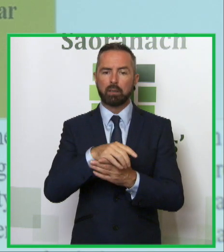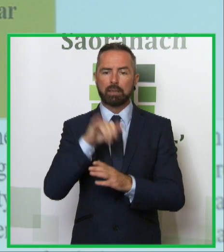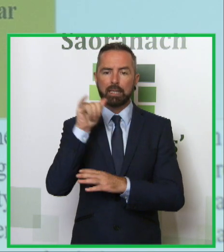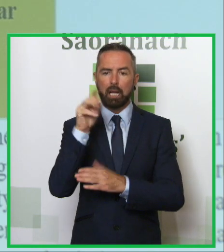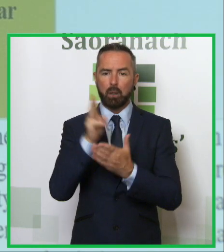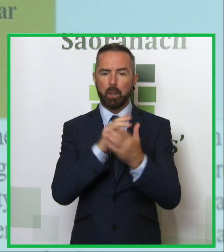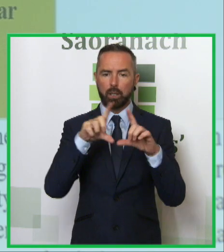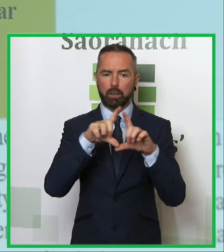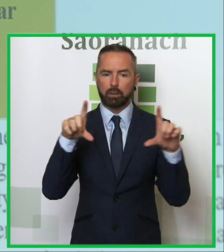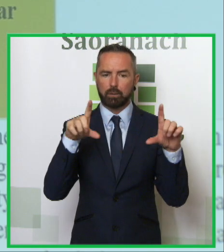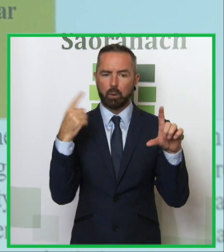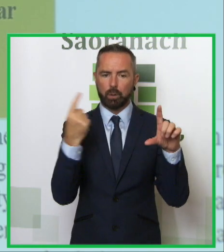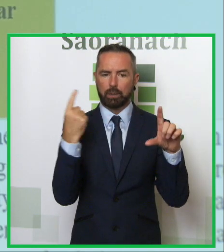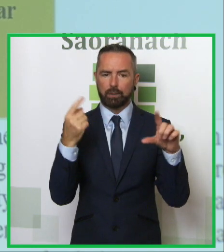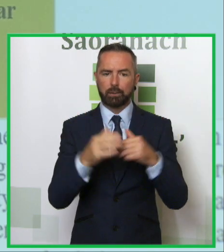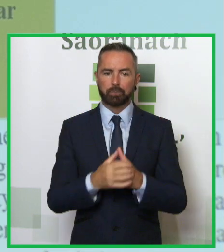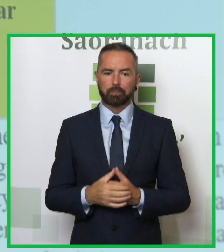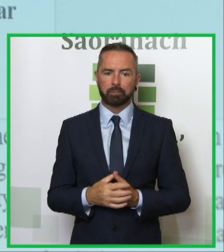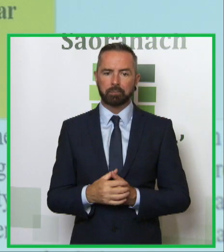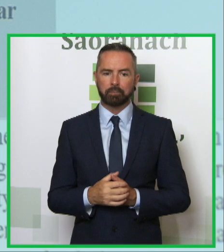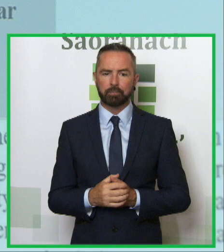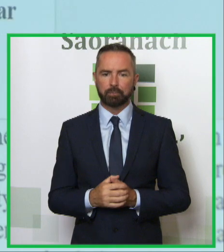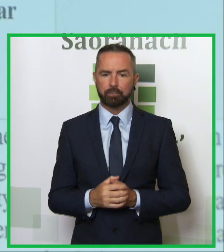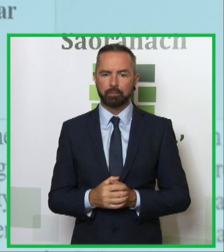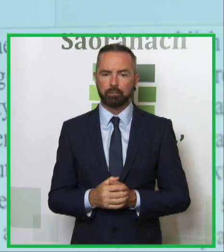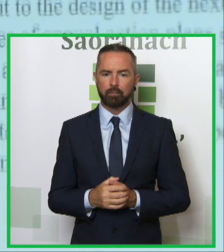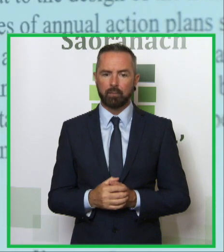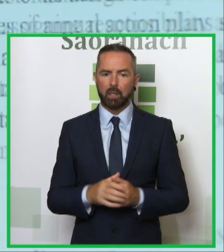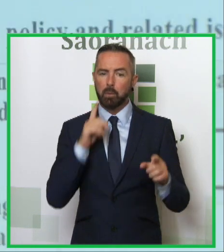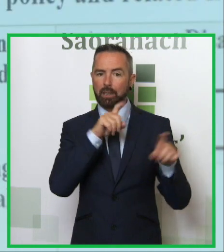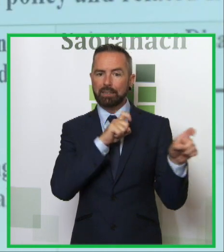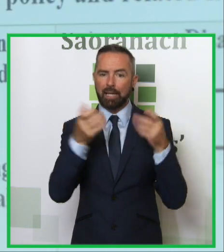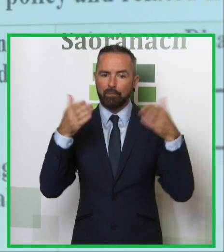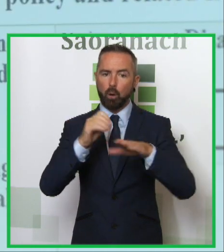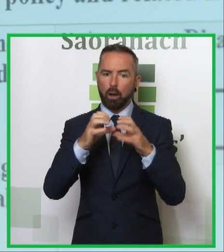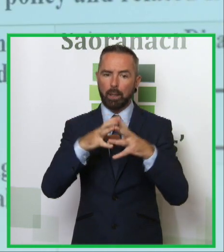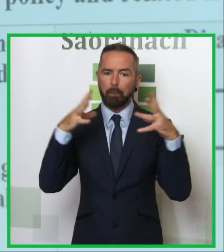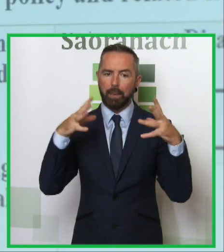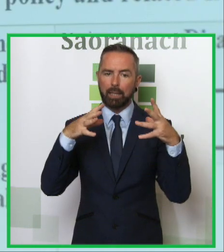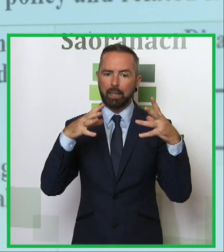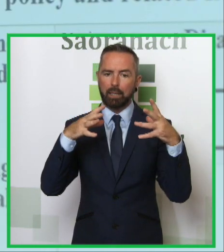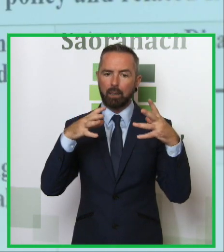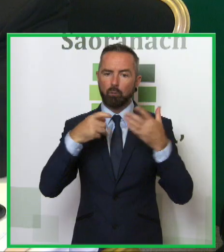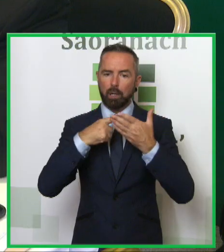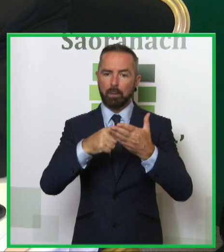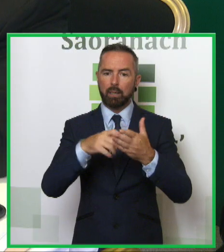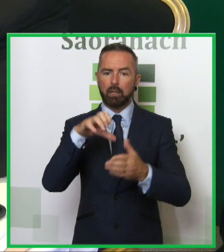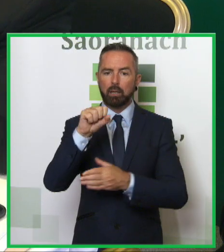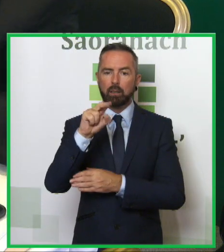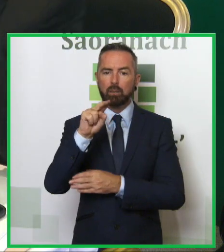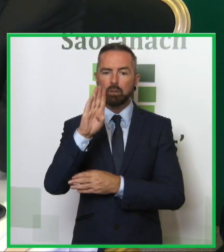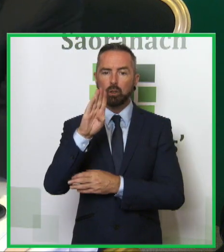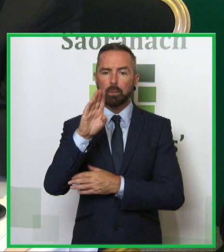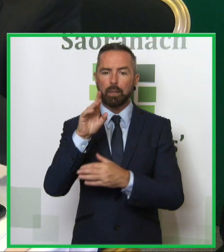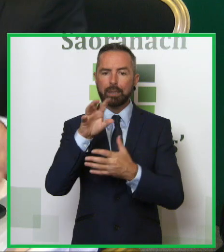know. Okay, so again, our encouragement is keep focused on the big recommendation. Subtext can be changed later in reports,